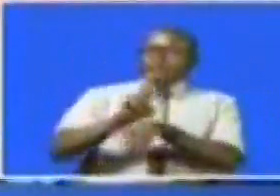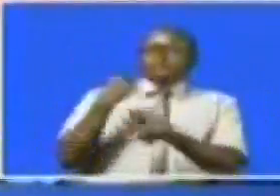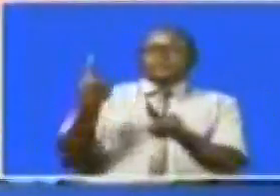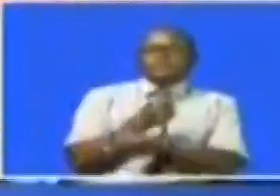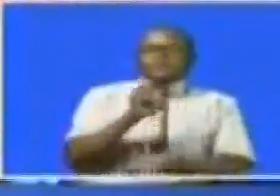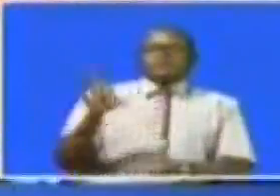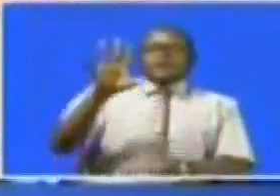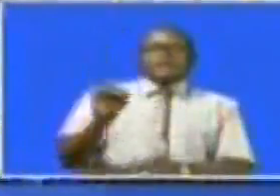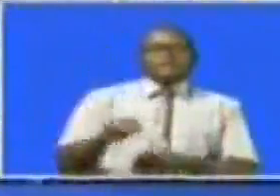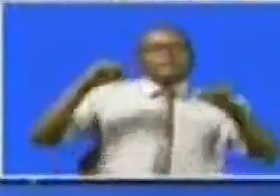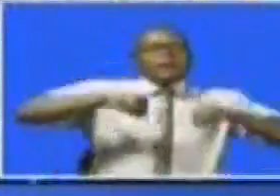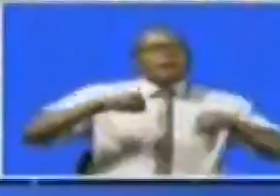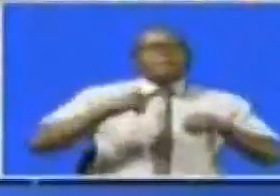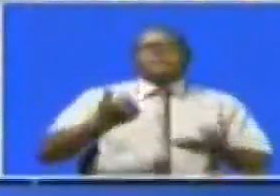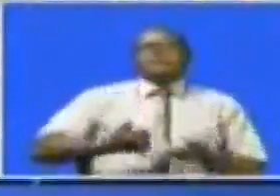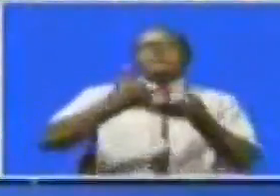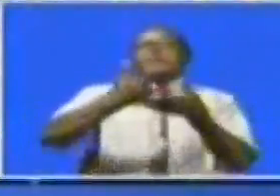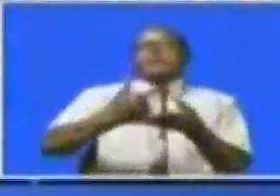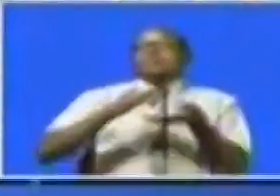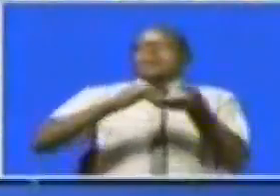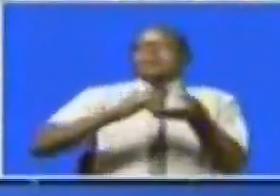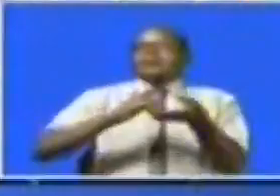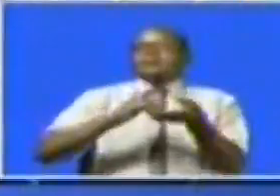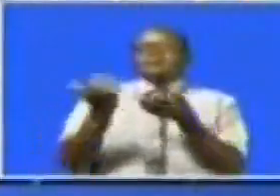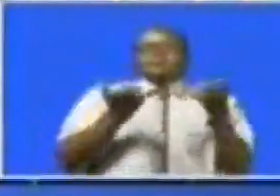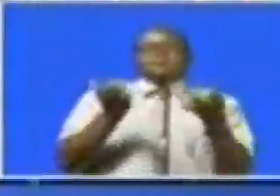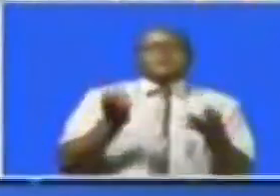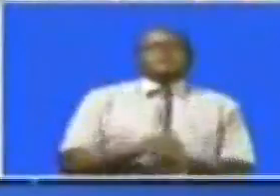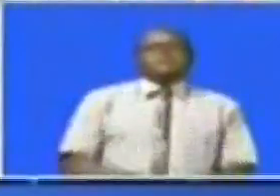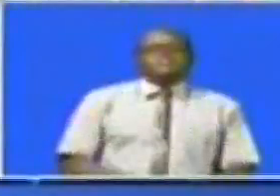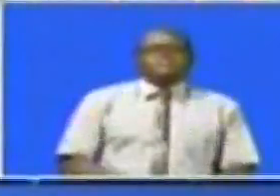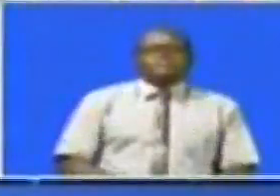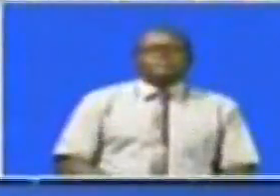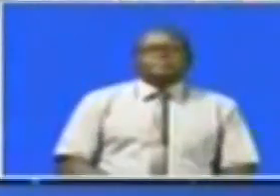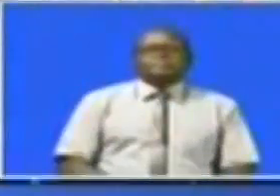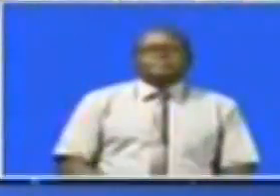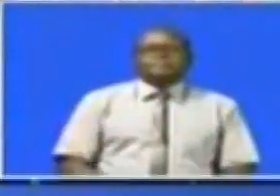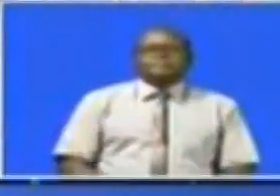East African community treaties and facilities to engage in cross-border trade. Patrick Amimo, KTN News.